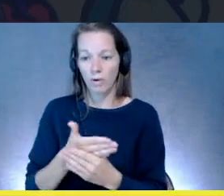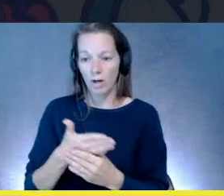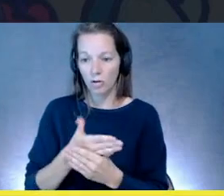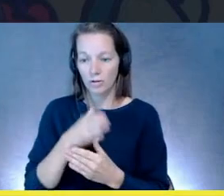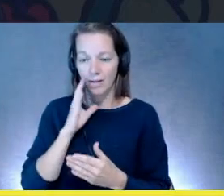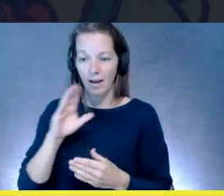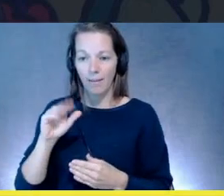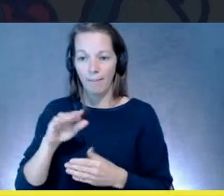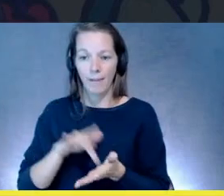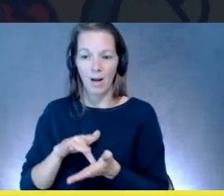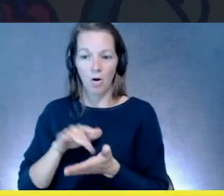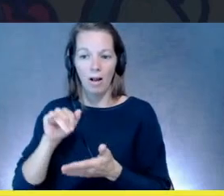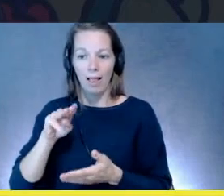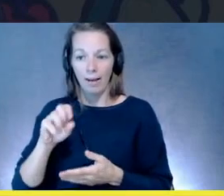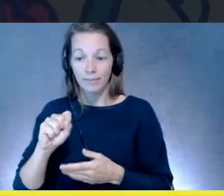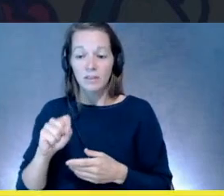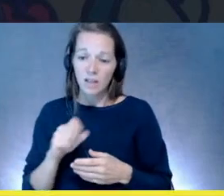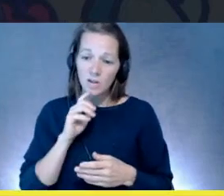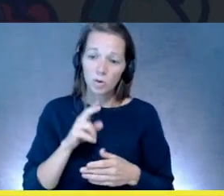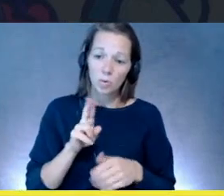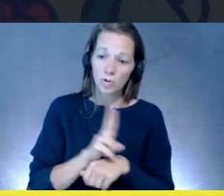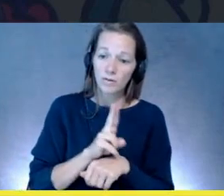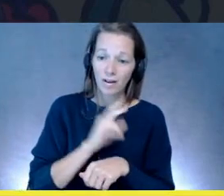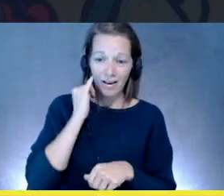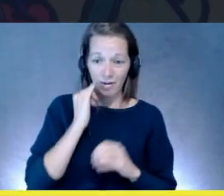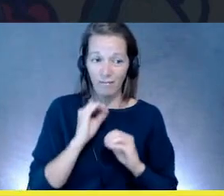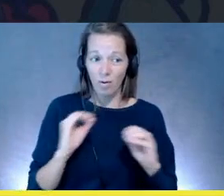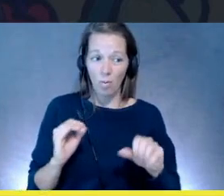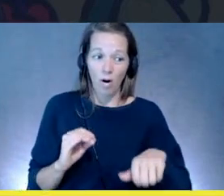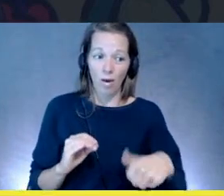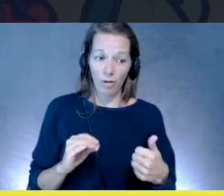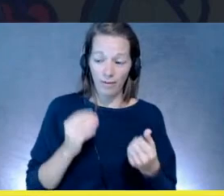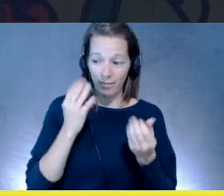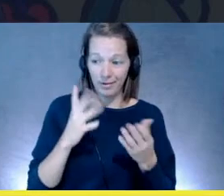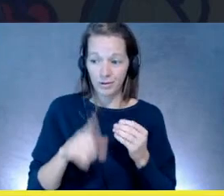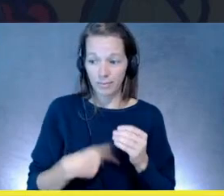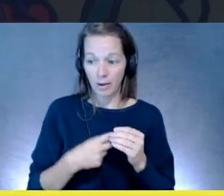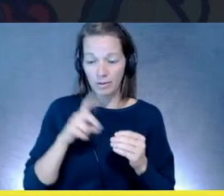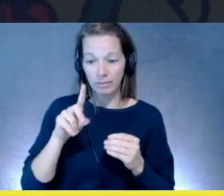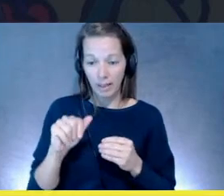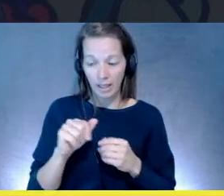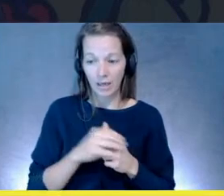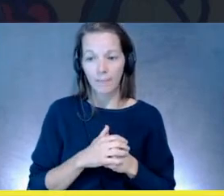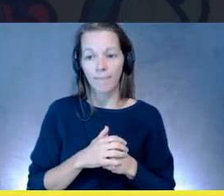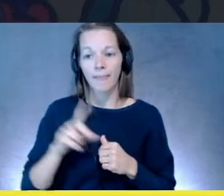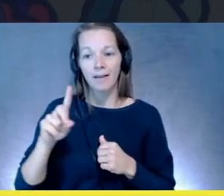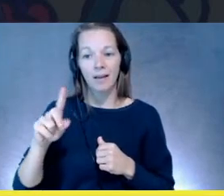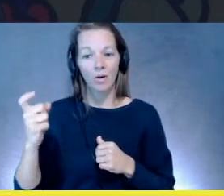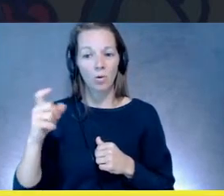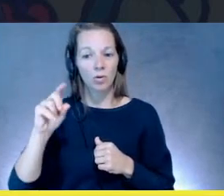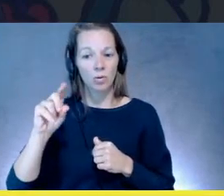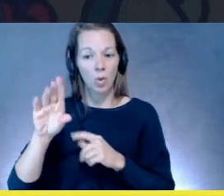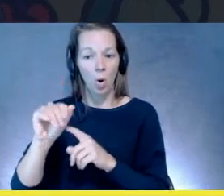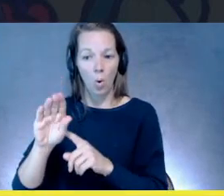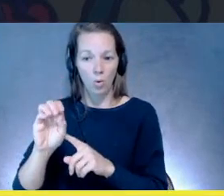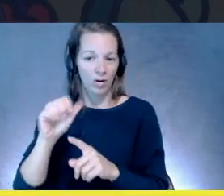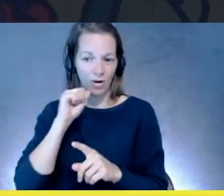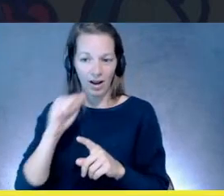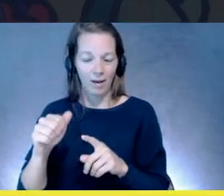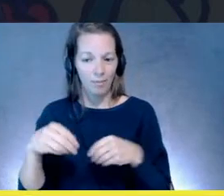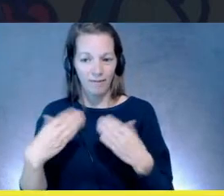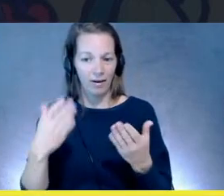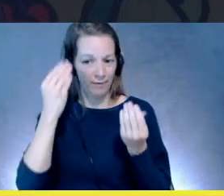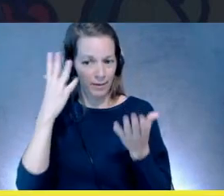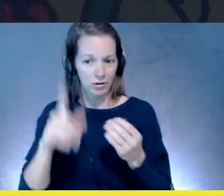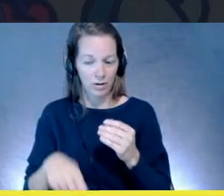While that's a useful approach when we don't have any other source of information about disability, diagnosis codes are not designed to provide information about